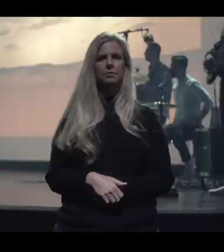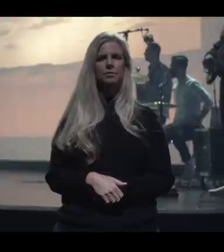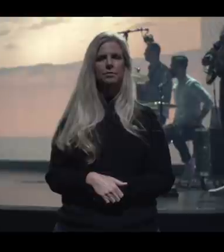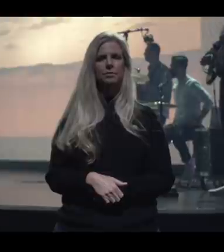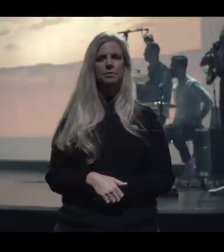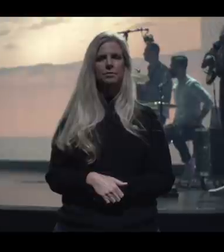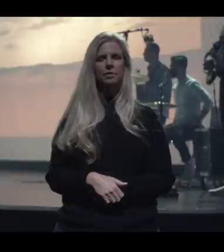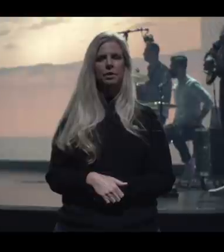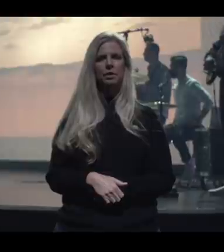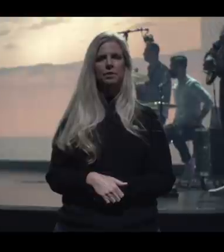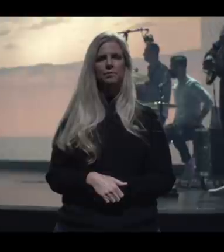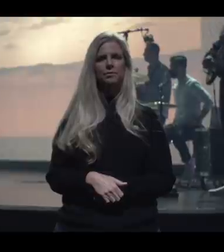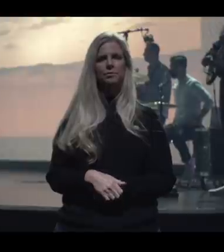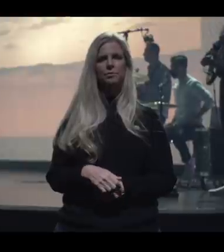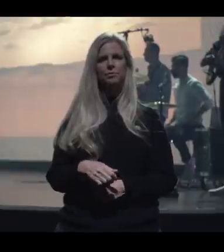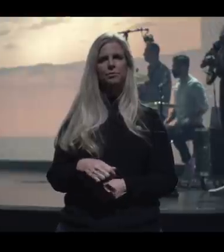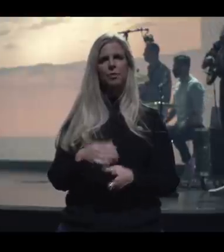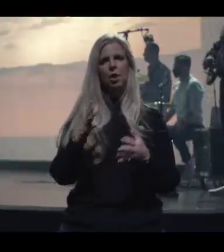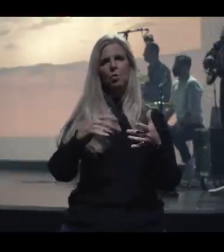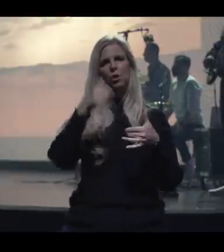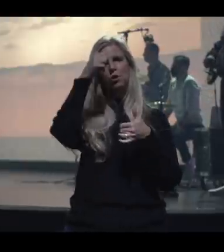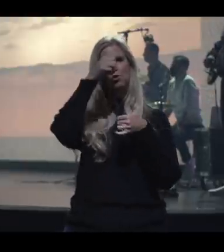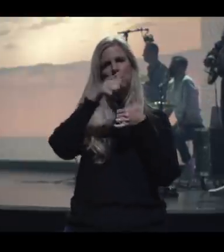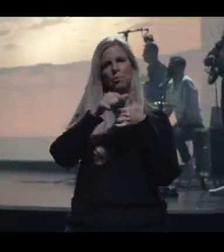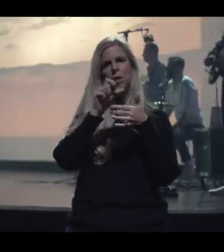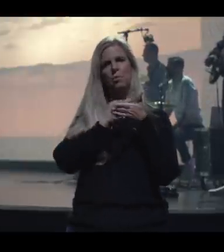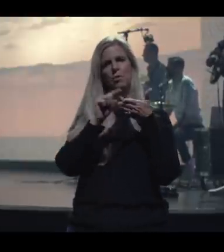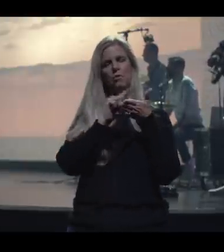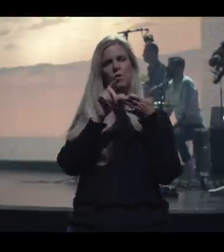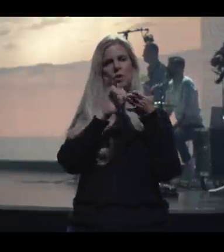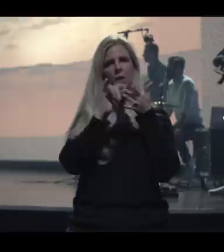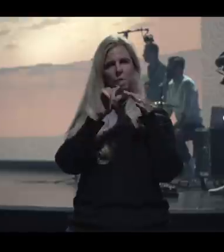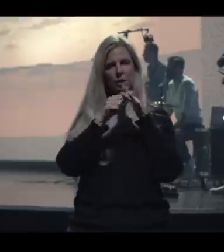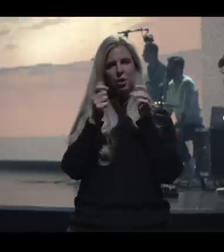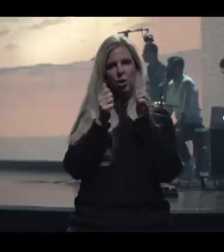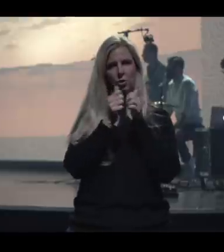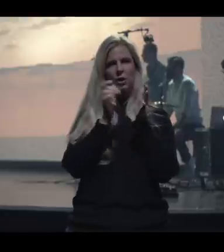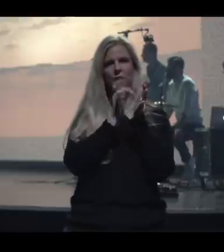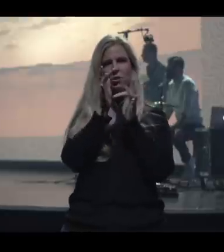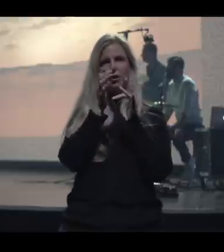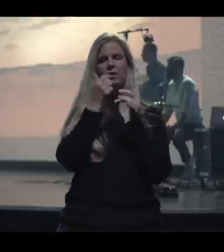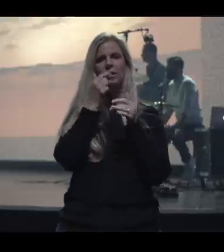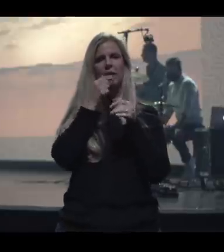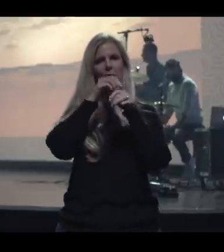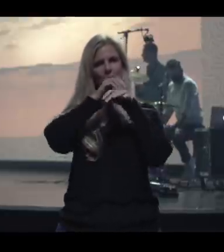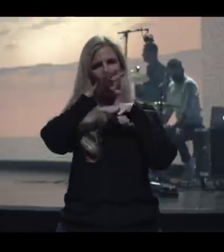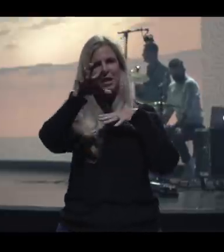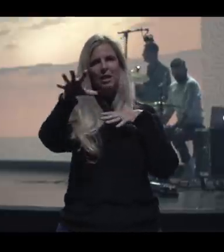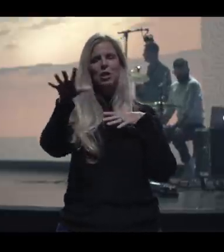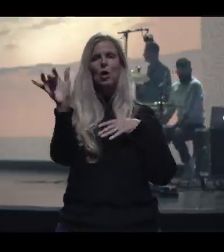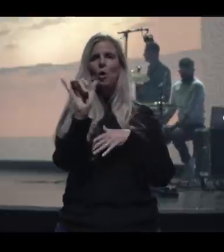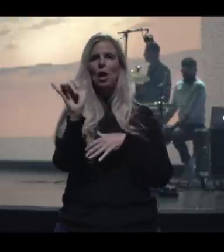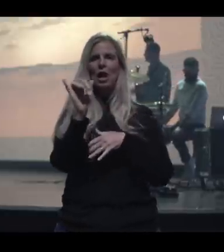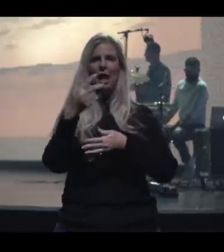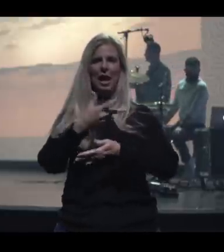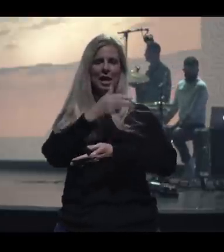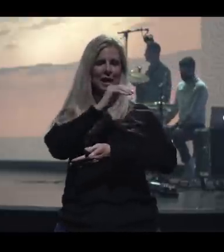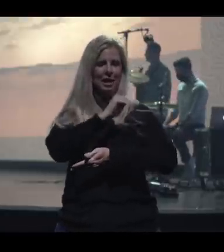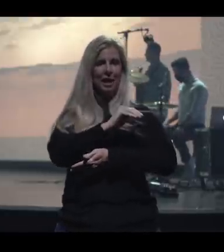I want to remind you the verse that we started with. Jesus said, "I'm sending you out like lambs among